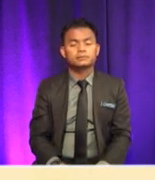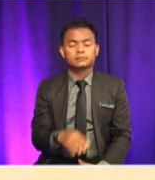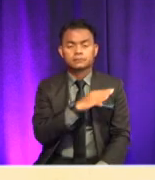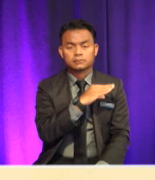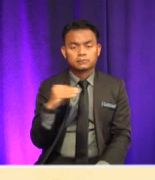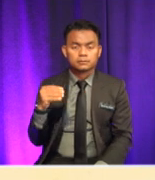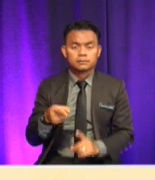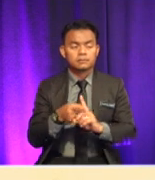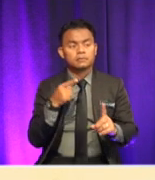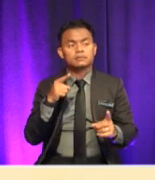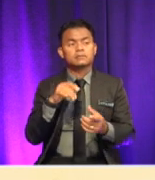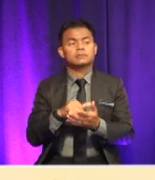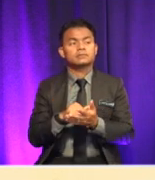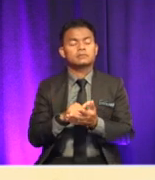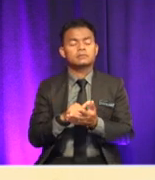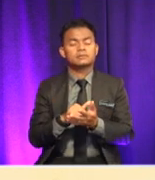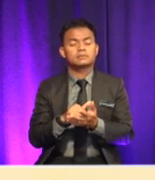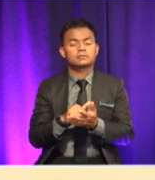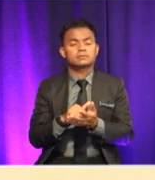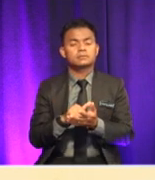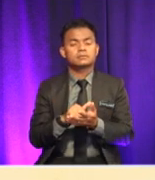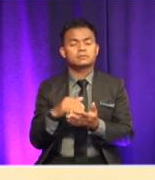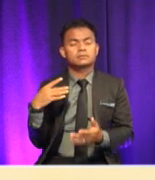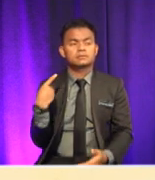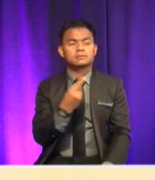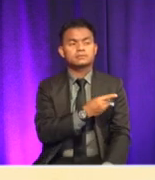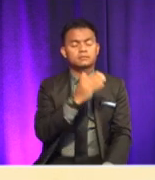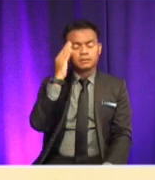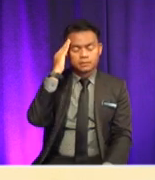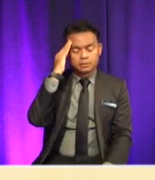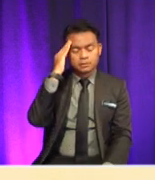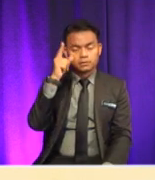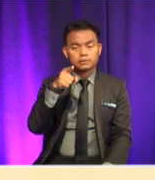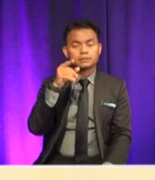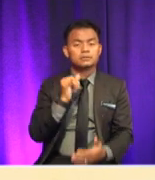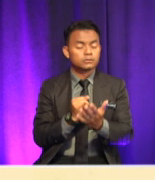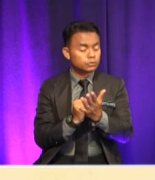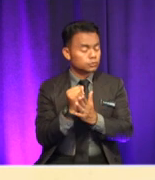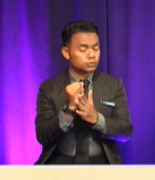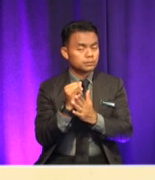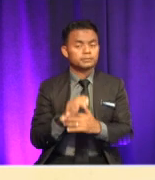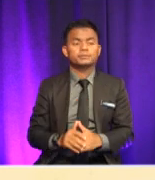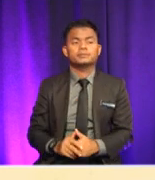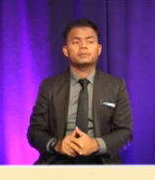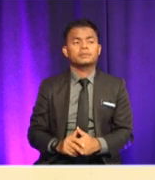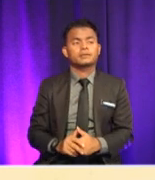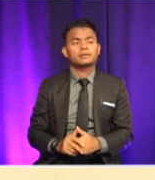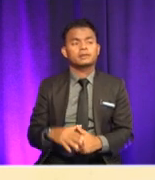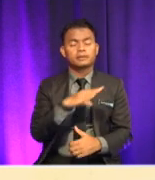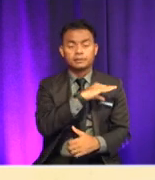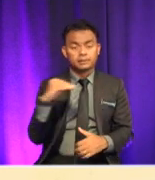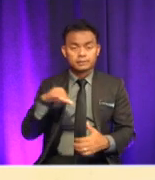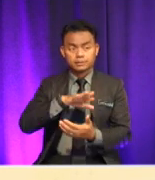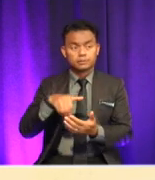the chief rooster felt that that is her admitting her guilt. Okay, and all of these words